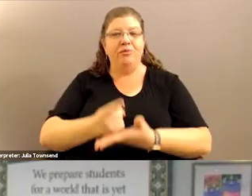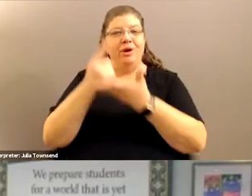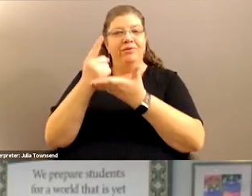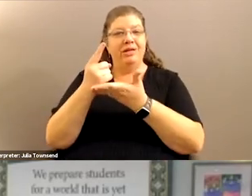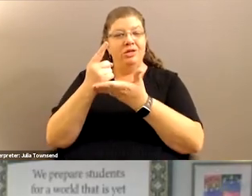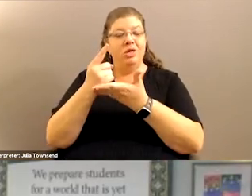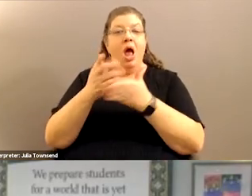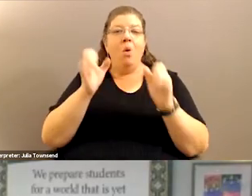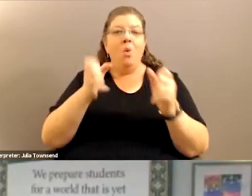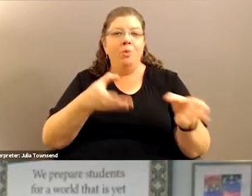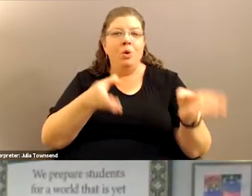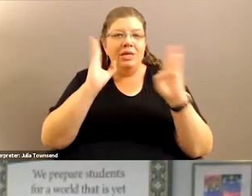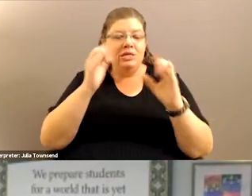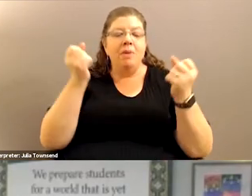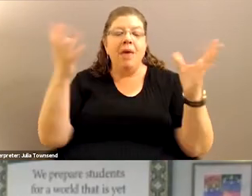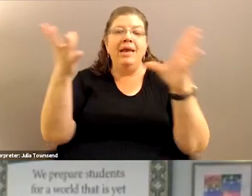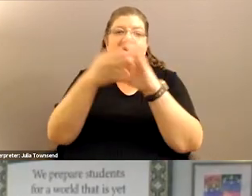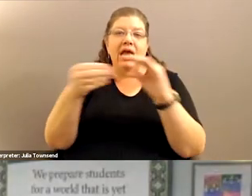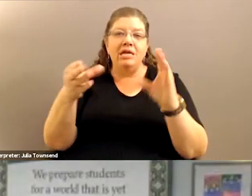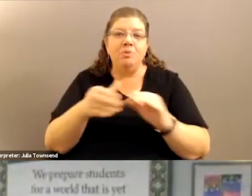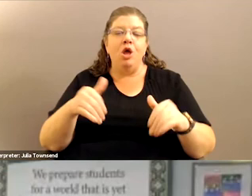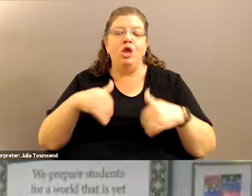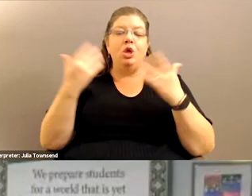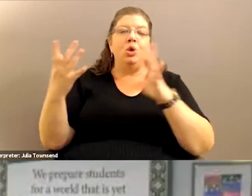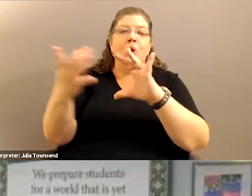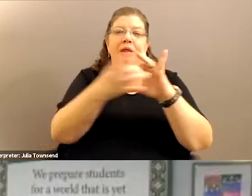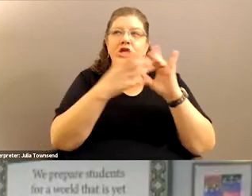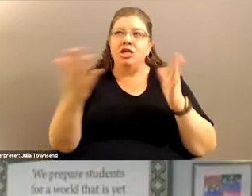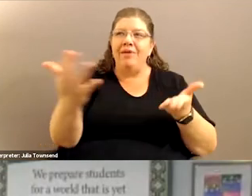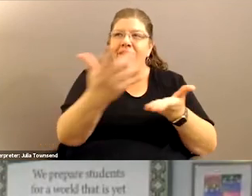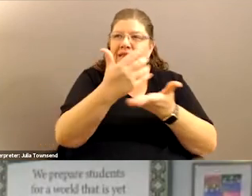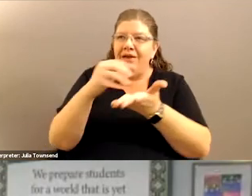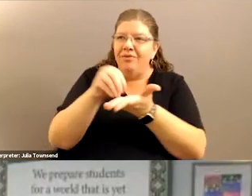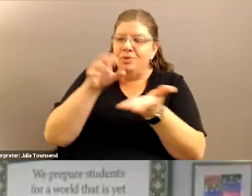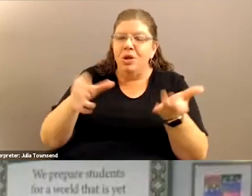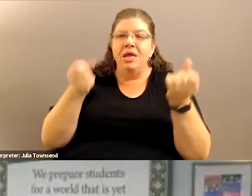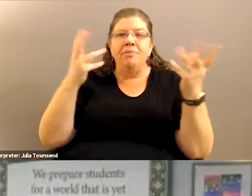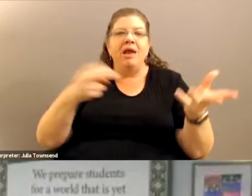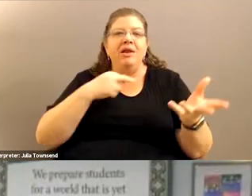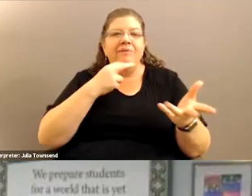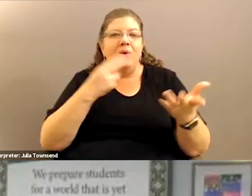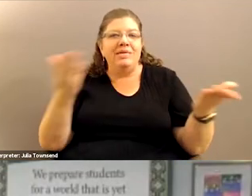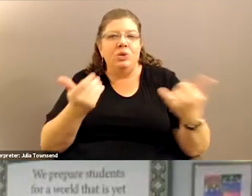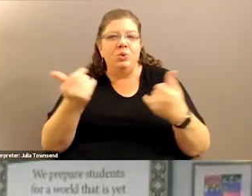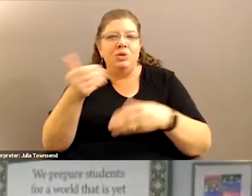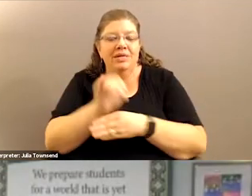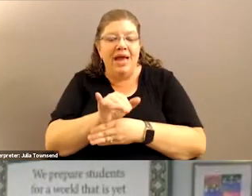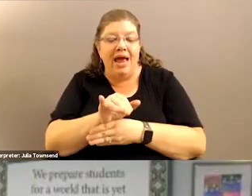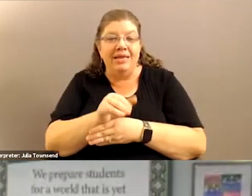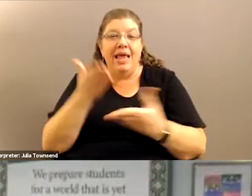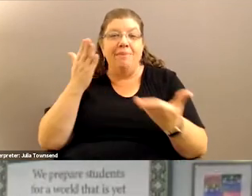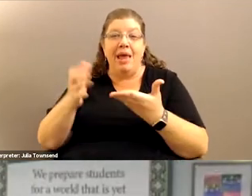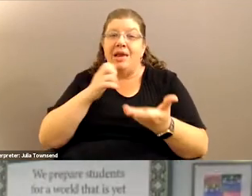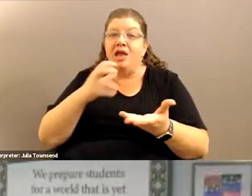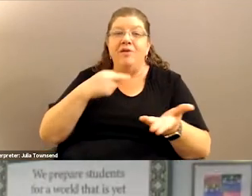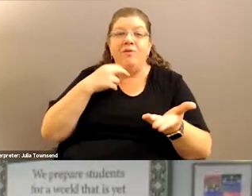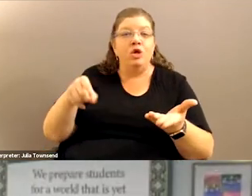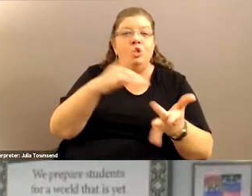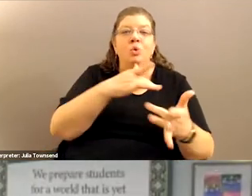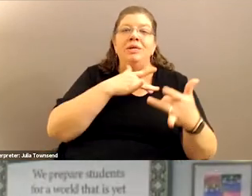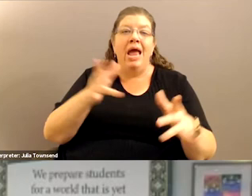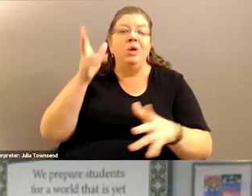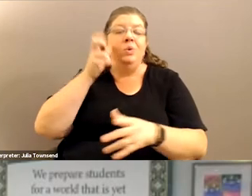many testimonies the youth coalition has collected from students and to the many voices here tonight because they may not be the voices you typically hear